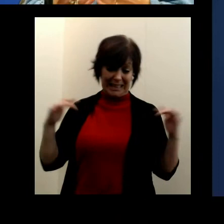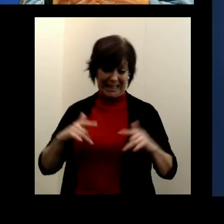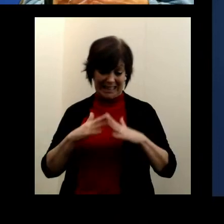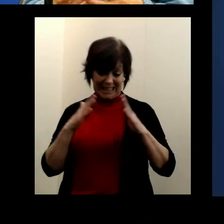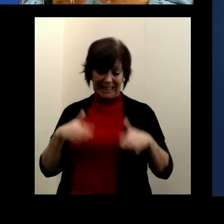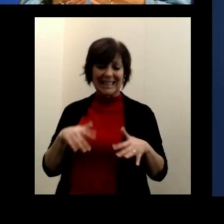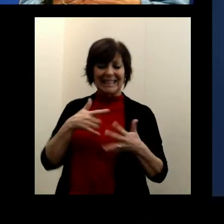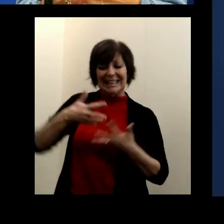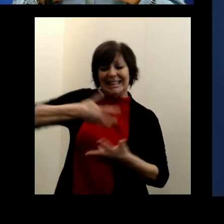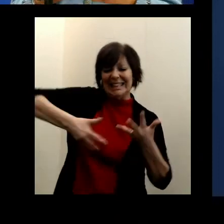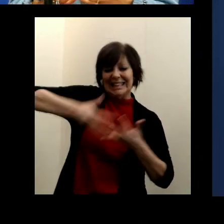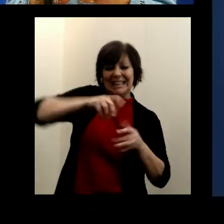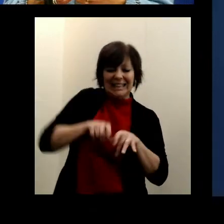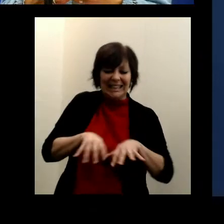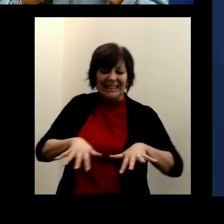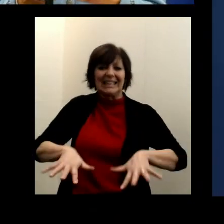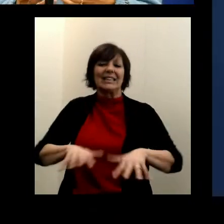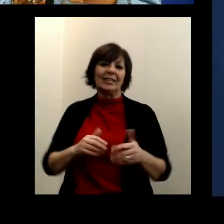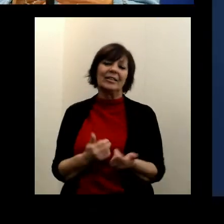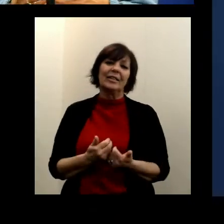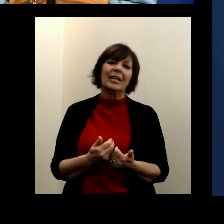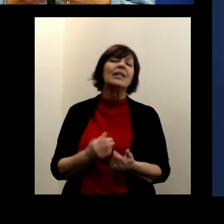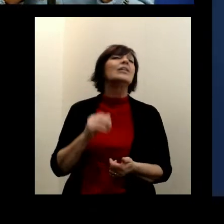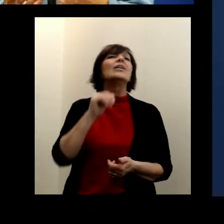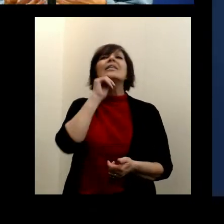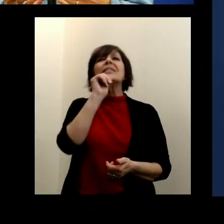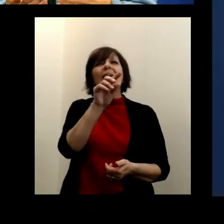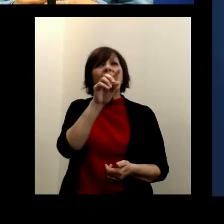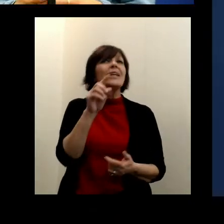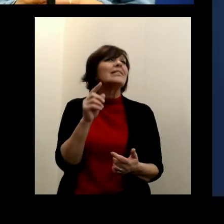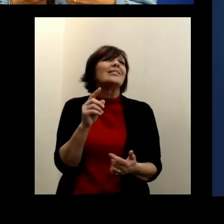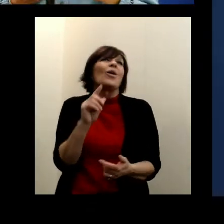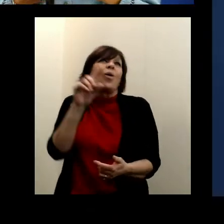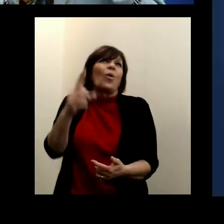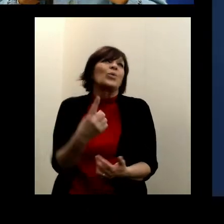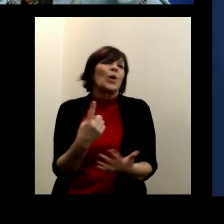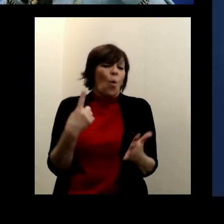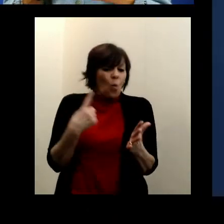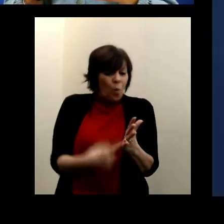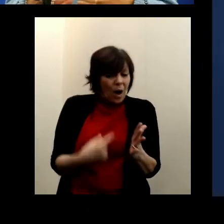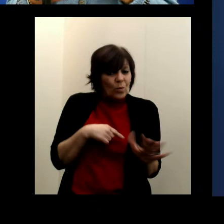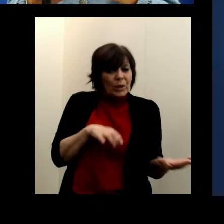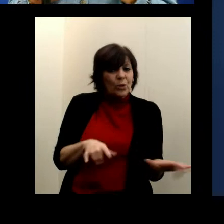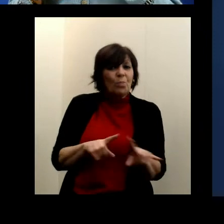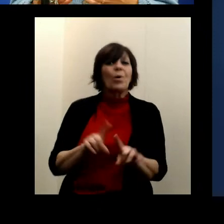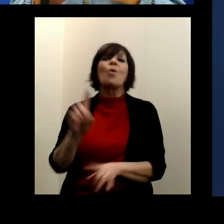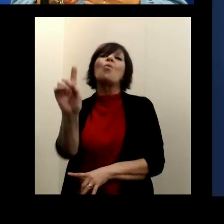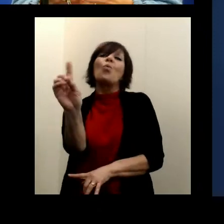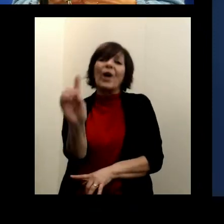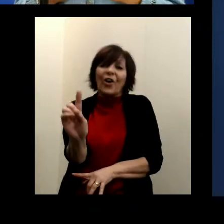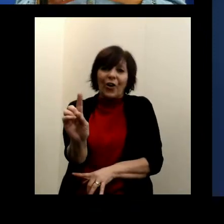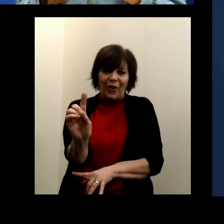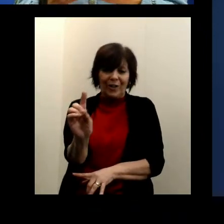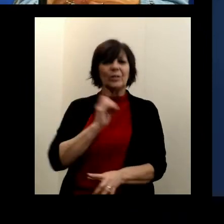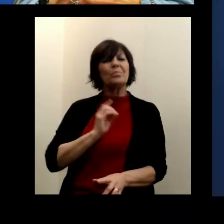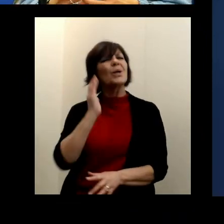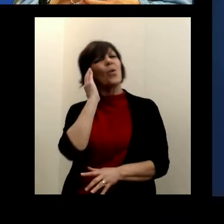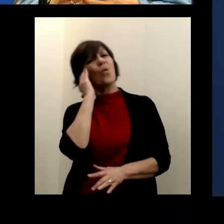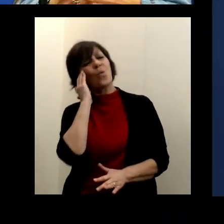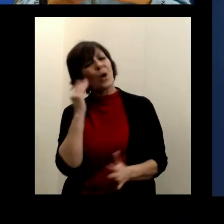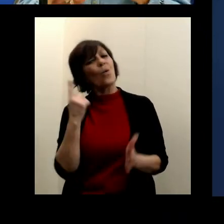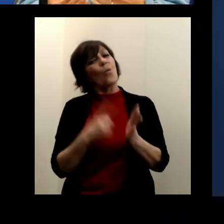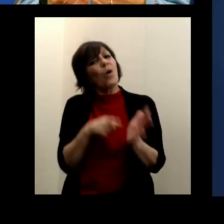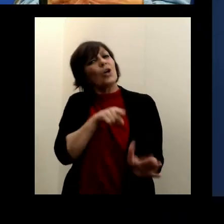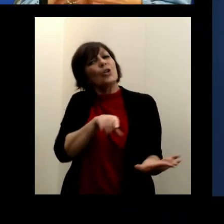see transmission. So it's not just what we're doing, it's where we're doing it. So again, we have to be really conscious about what we're